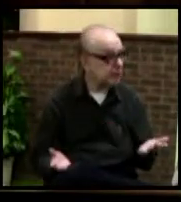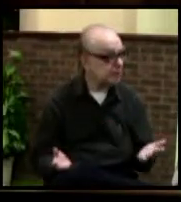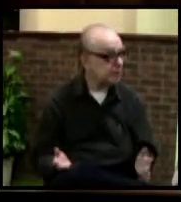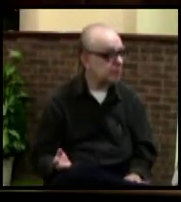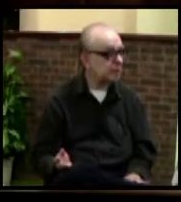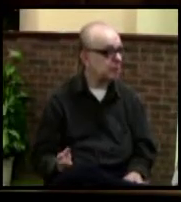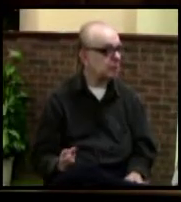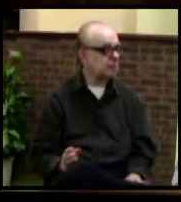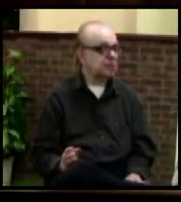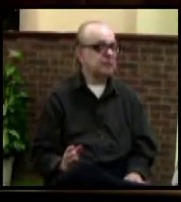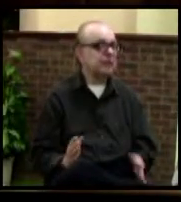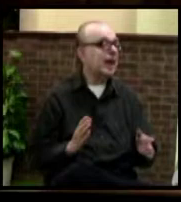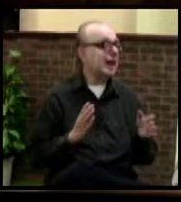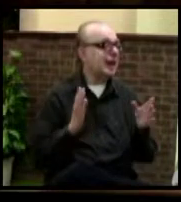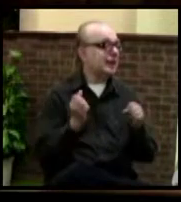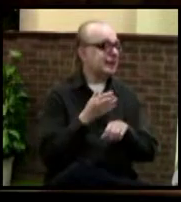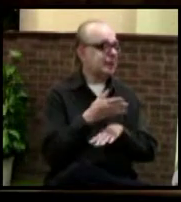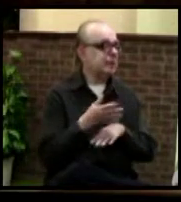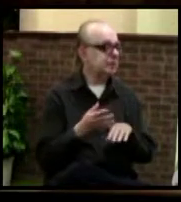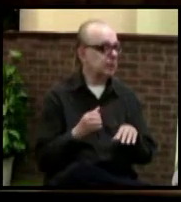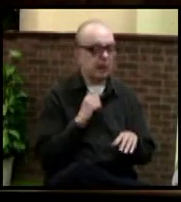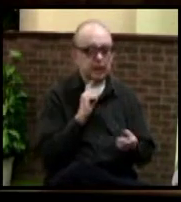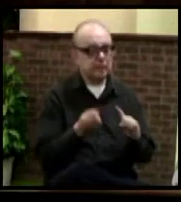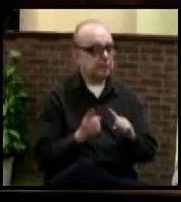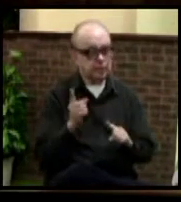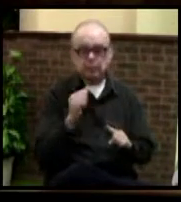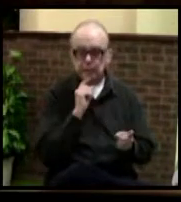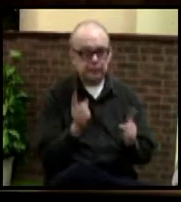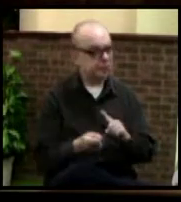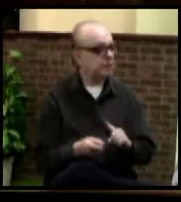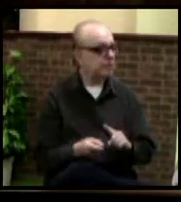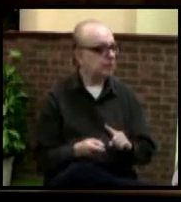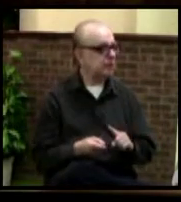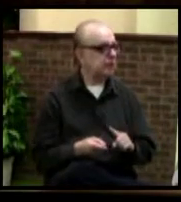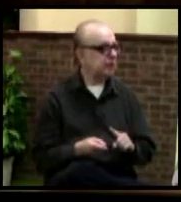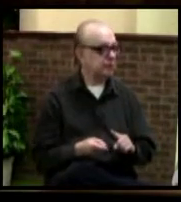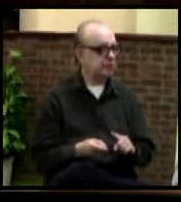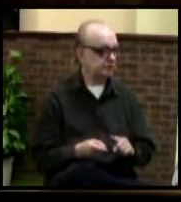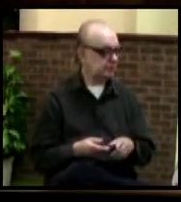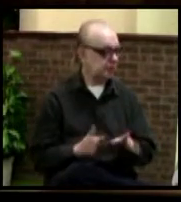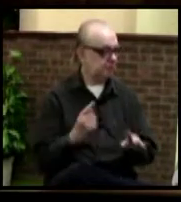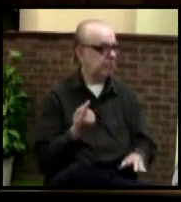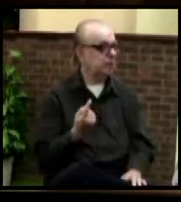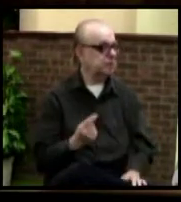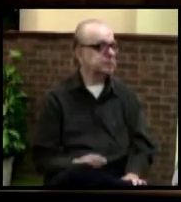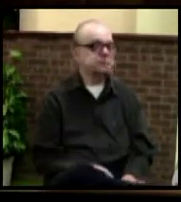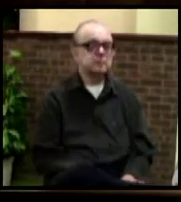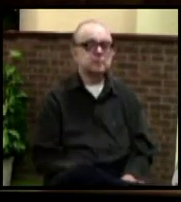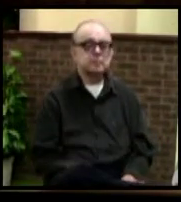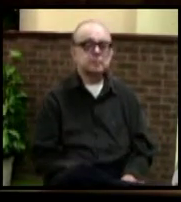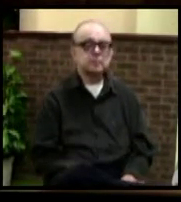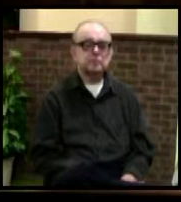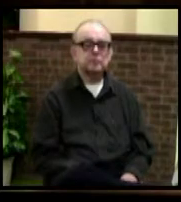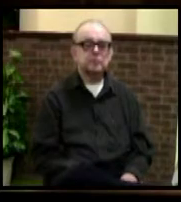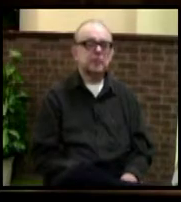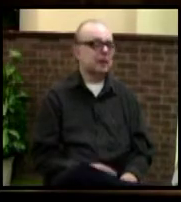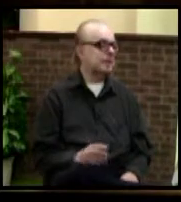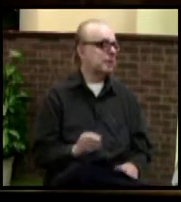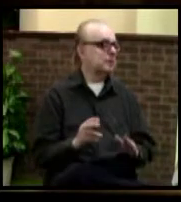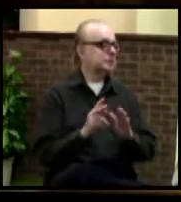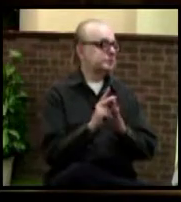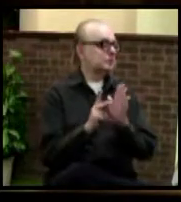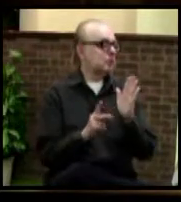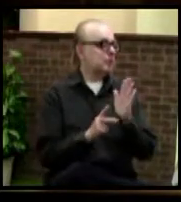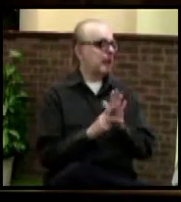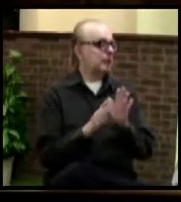You know, get over it. I'm not changing. You ain't changing. And let's just go for it. You know, or we'd